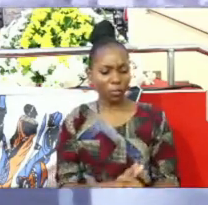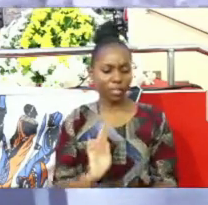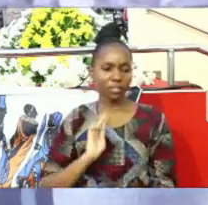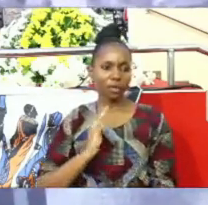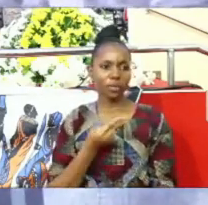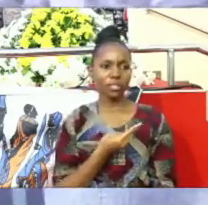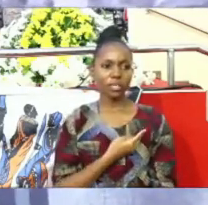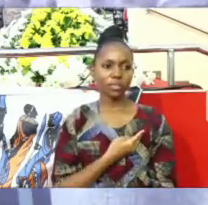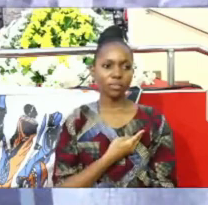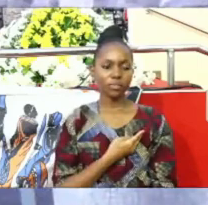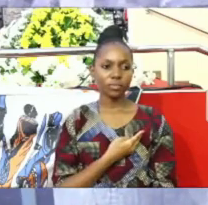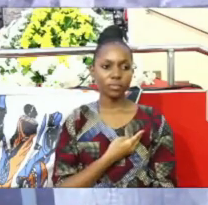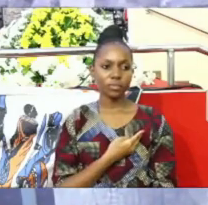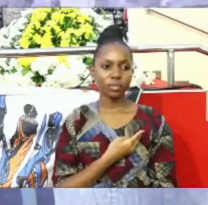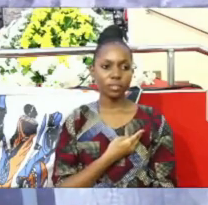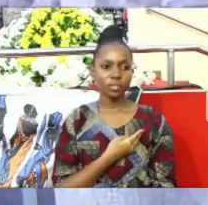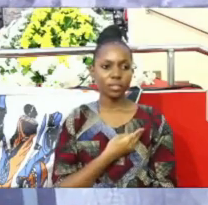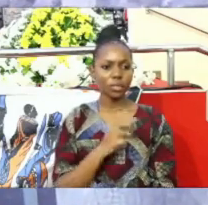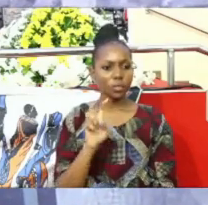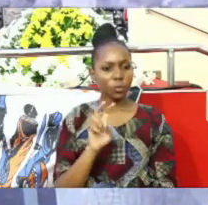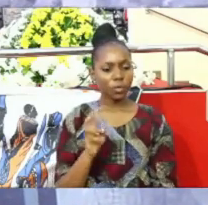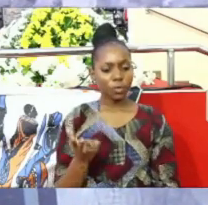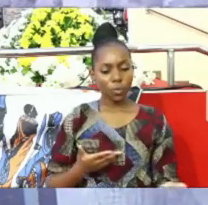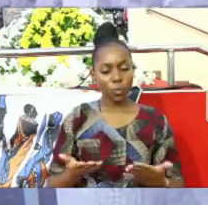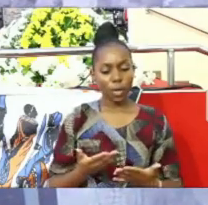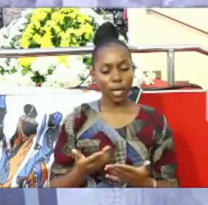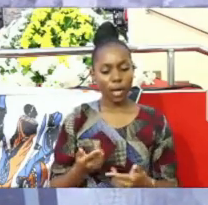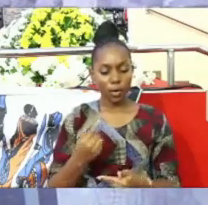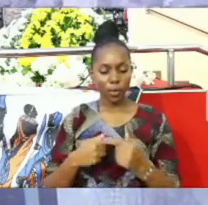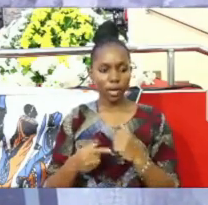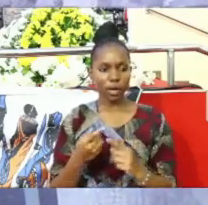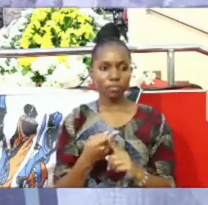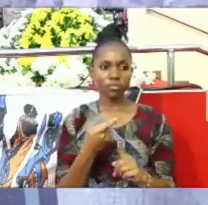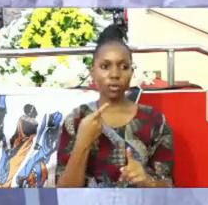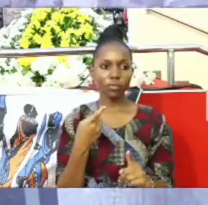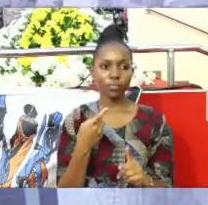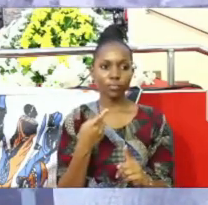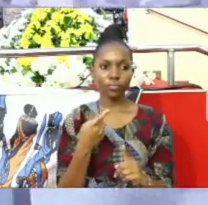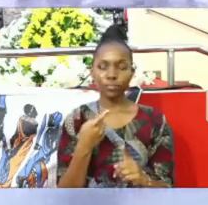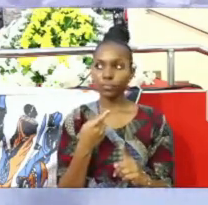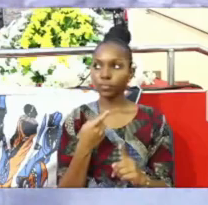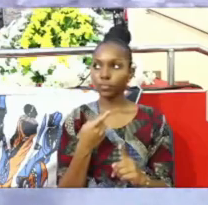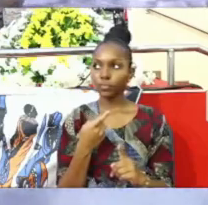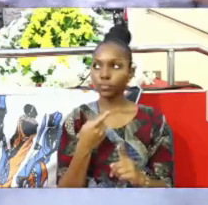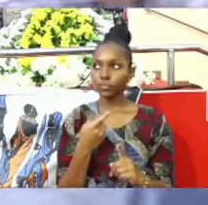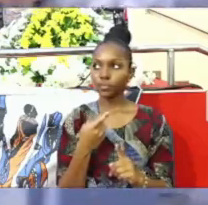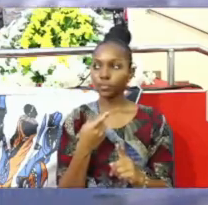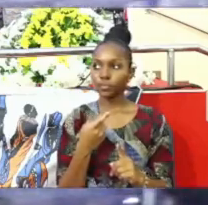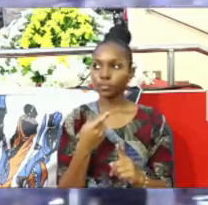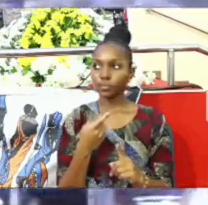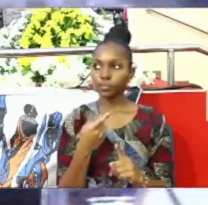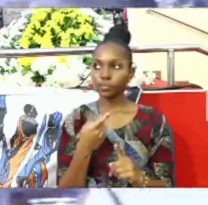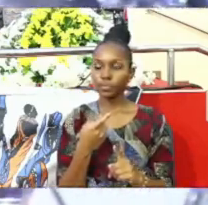And we look where we come from. Tazama tutokako. And I can tell you, it's